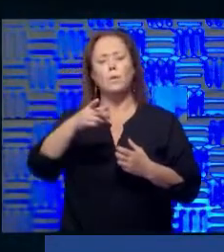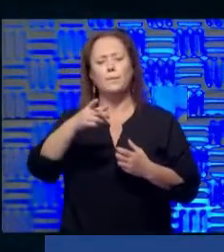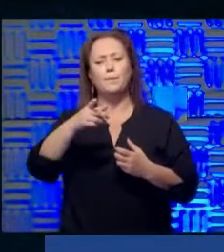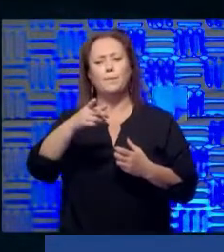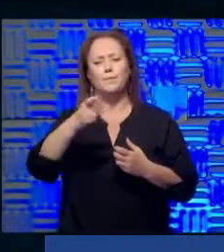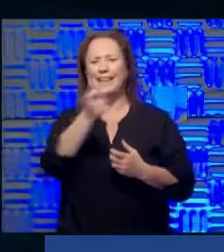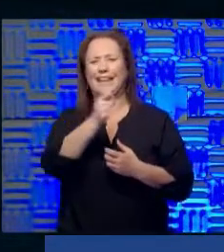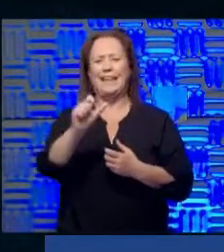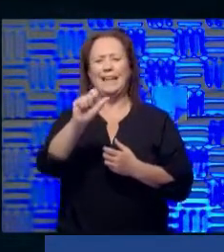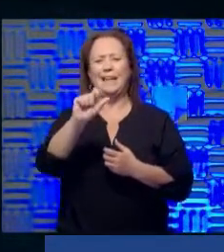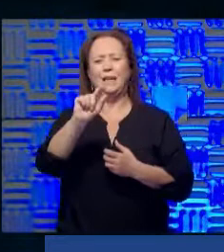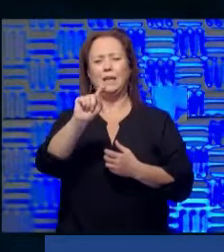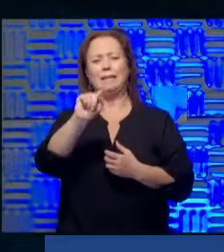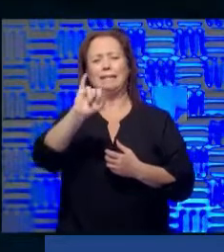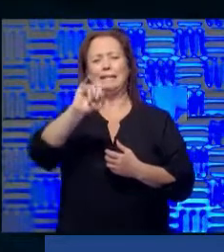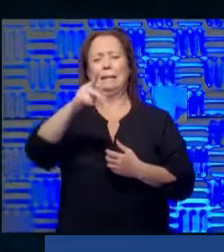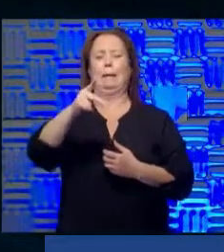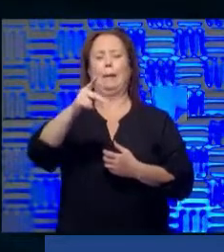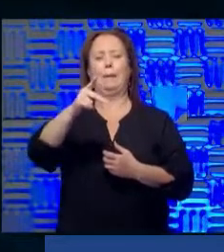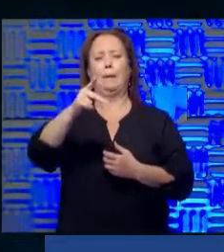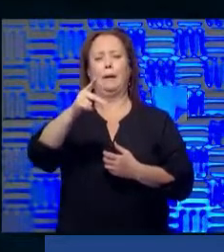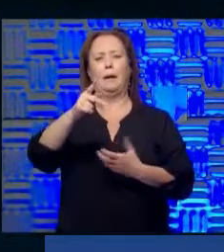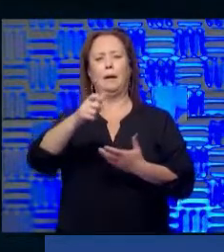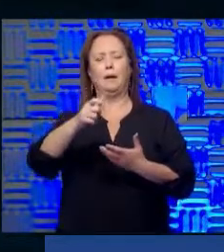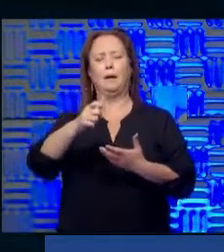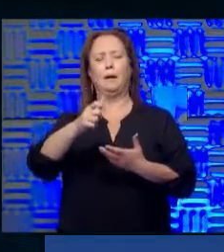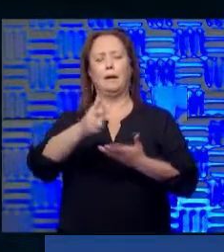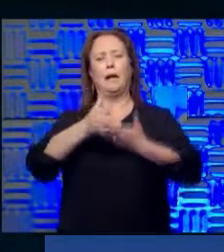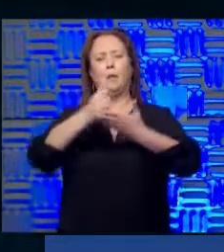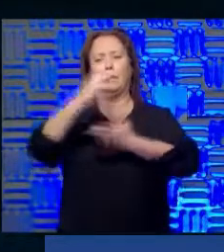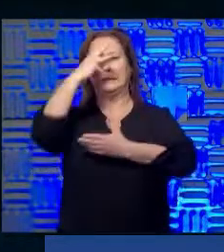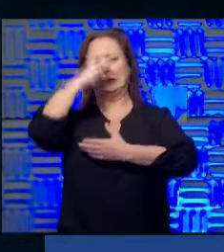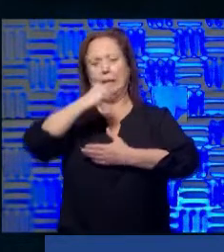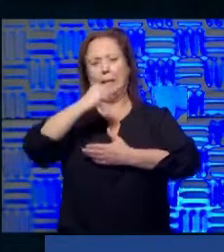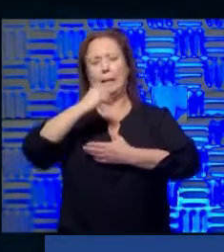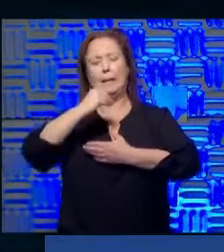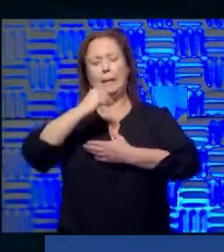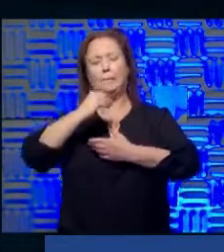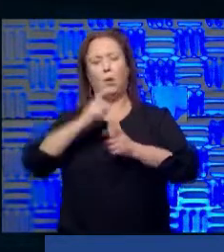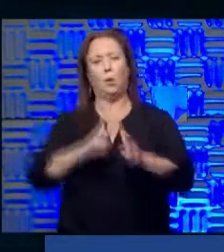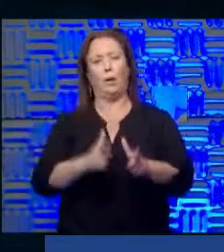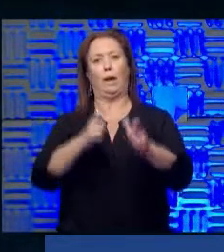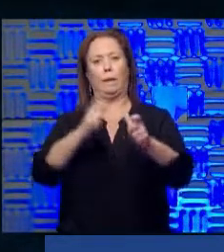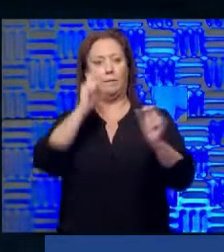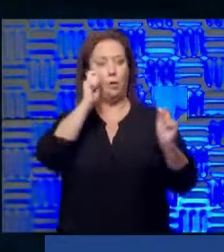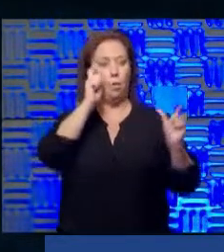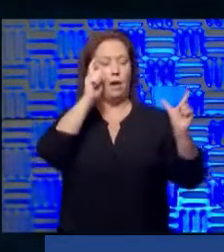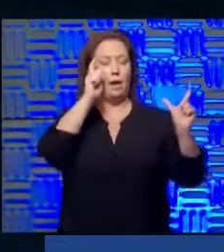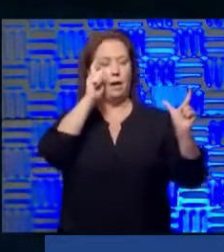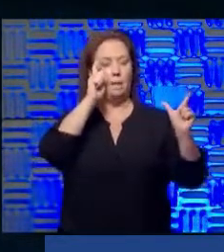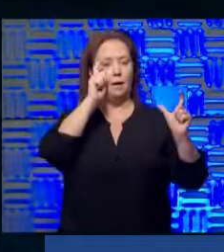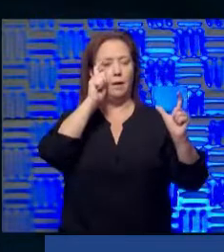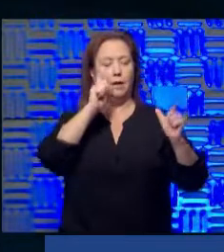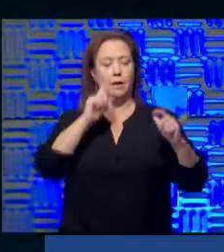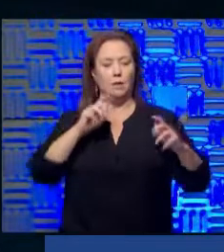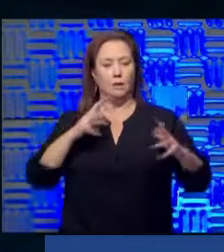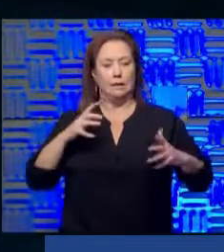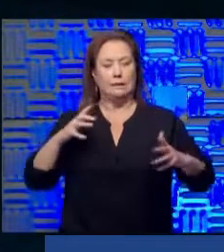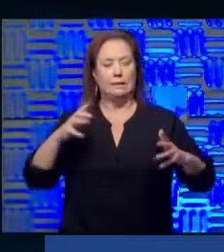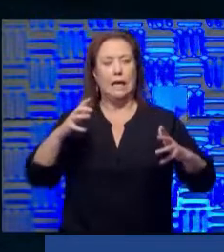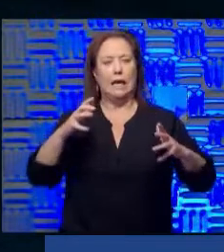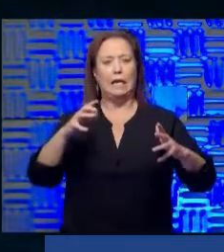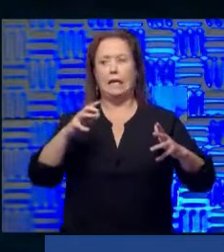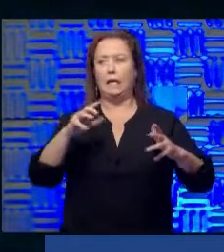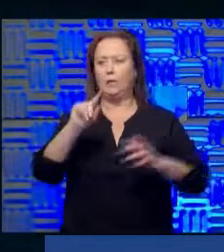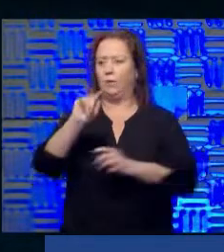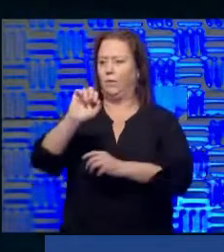any tip or trick that would help her to go back to sleep quickly if you wake up in the night with anxiety. Oh